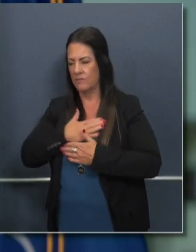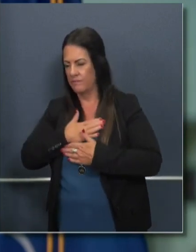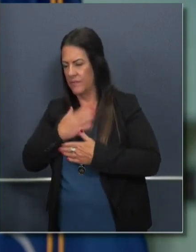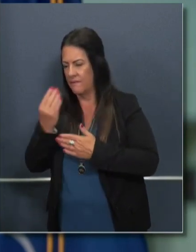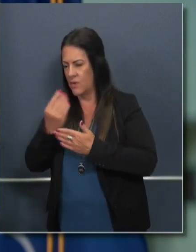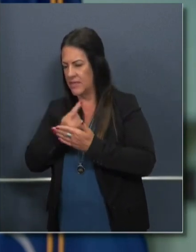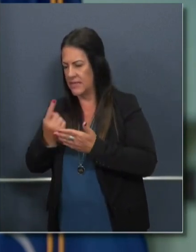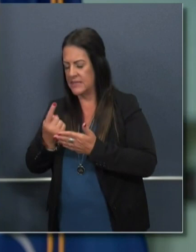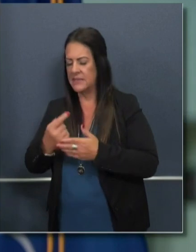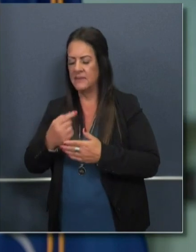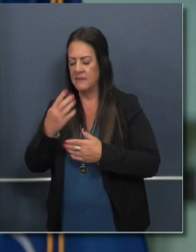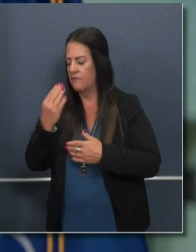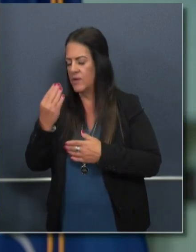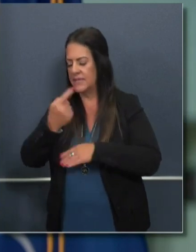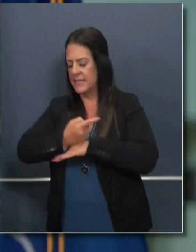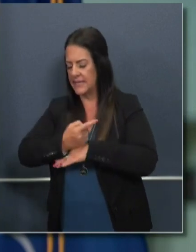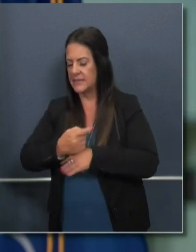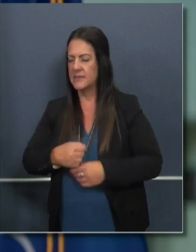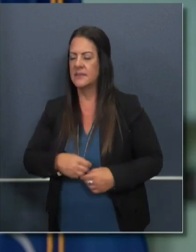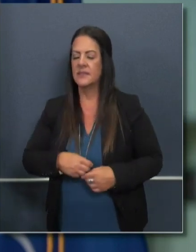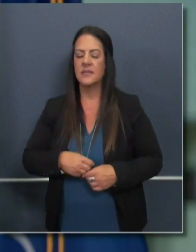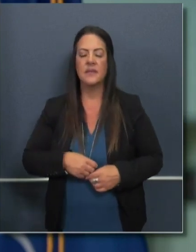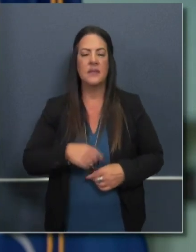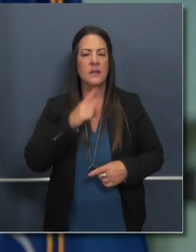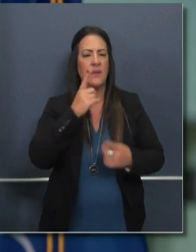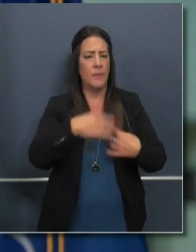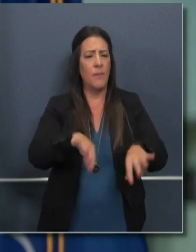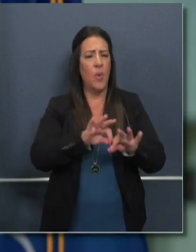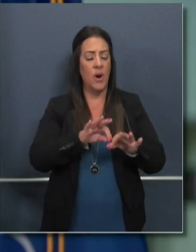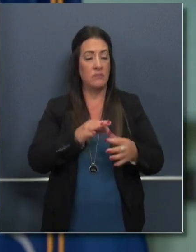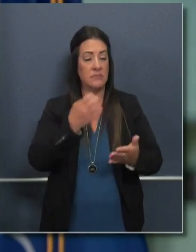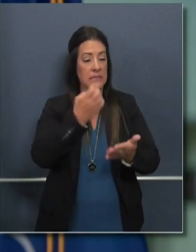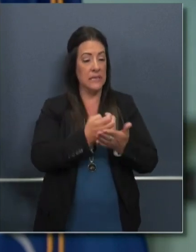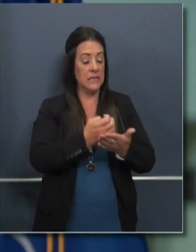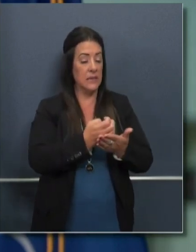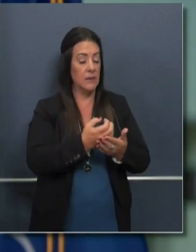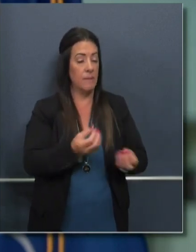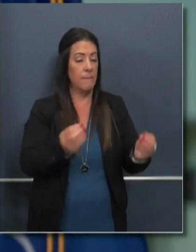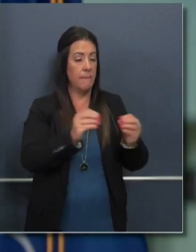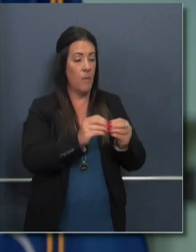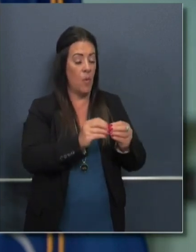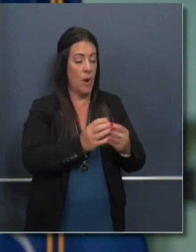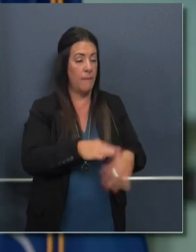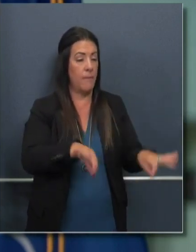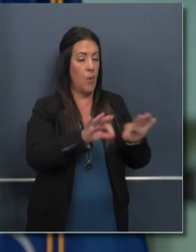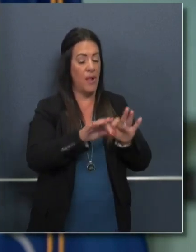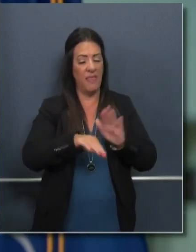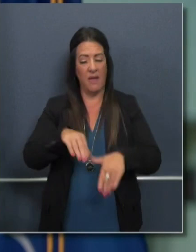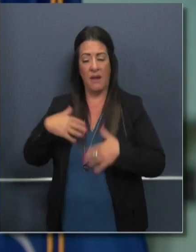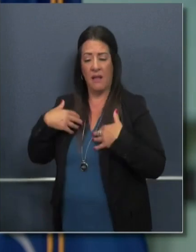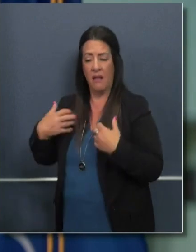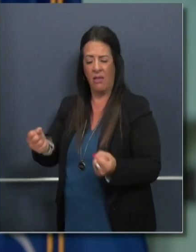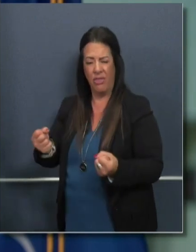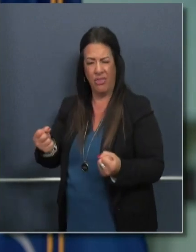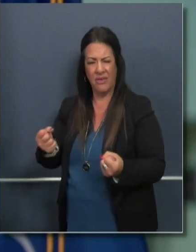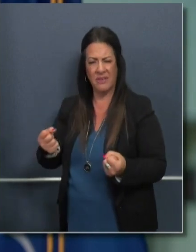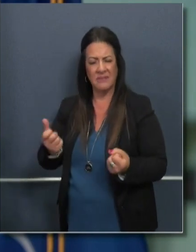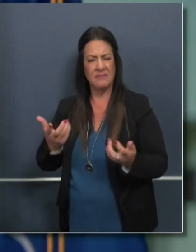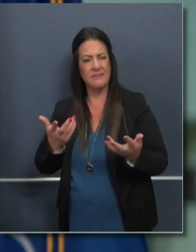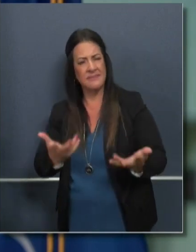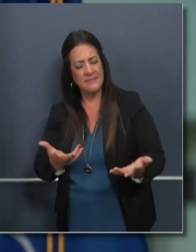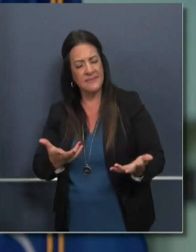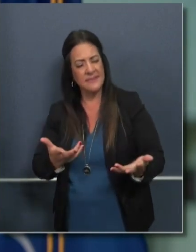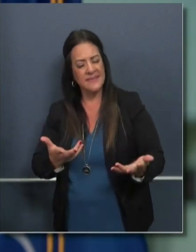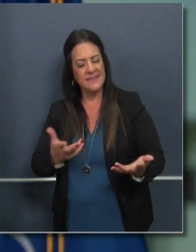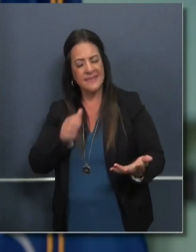they put their economic conditions ahead of their health conditions, that can impact the greater economy in a way that's particularly deleterious. As you